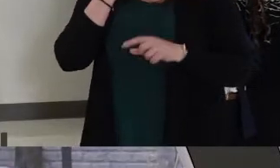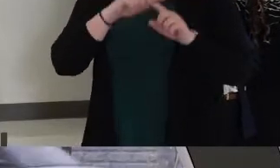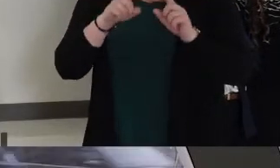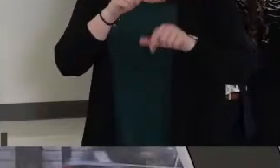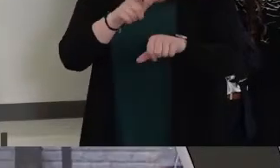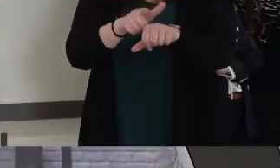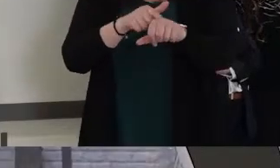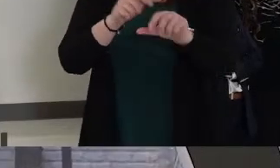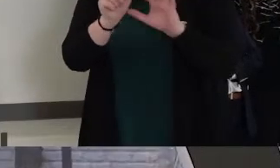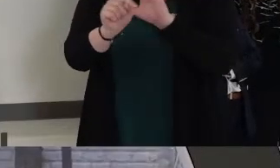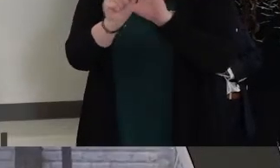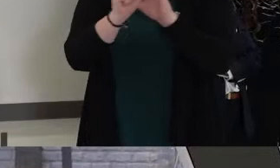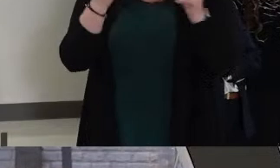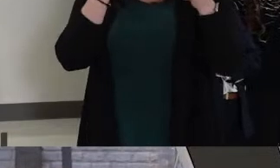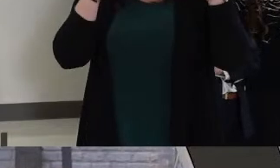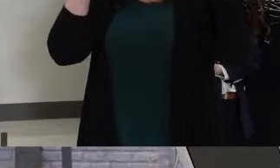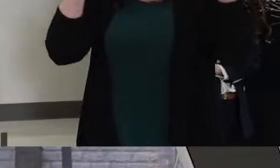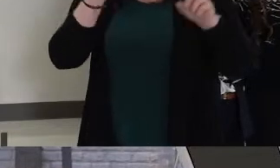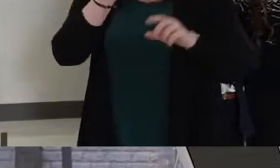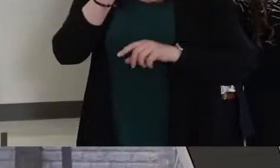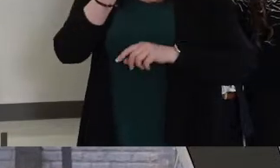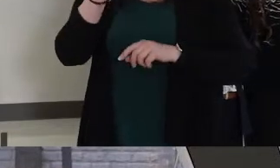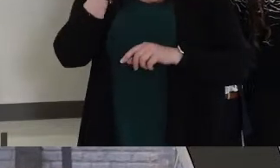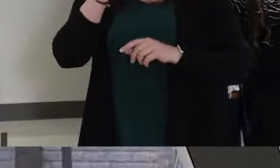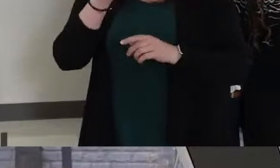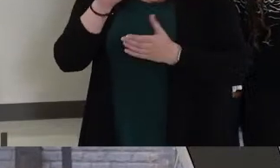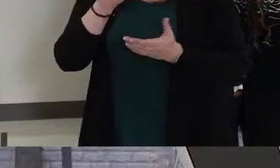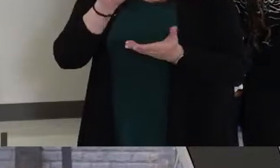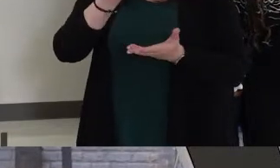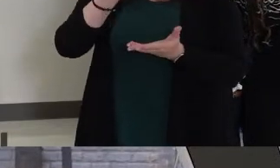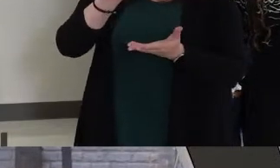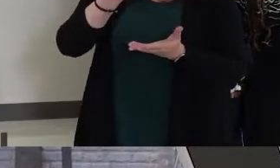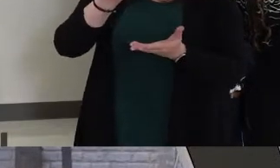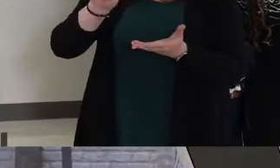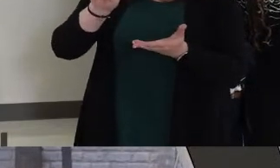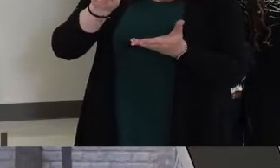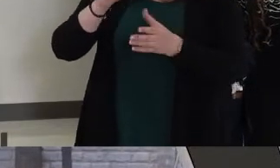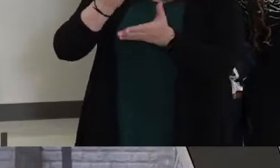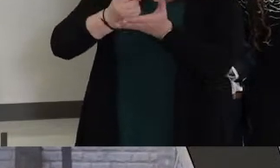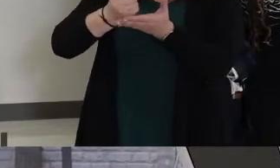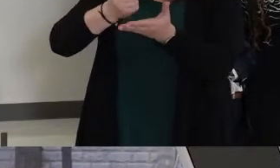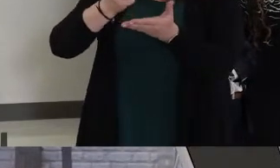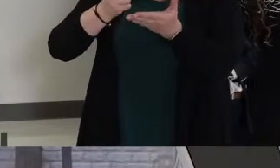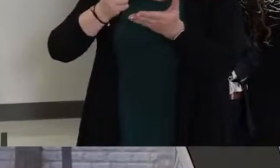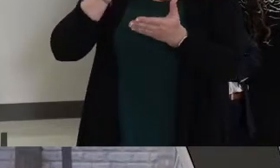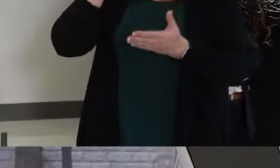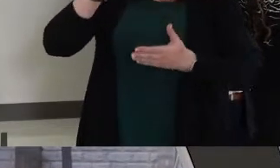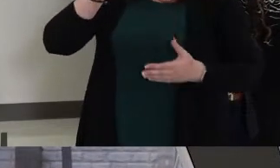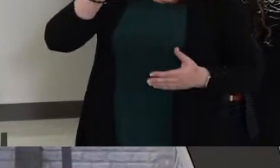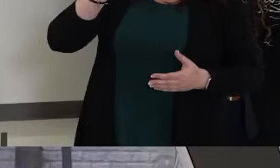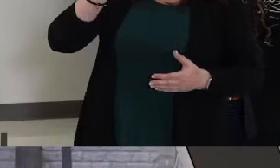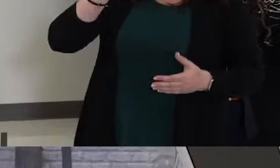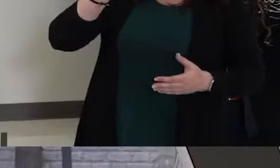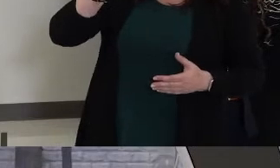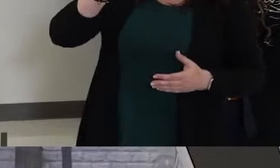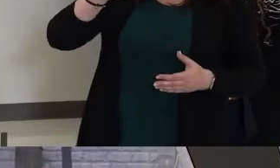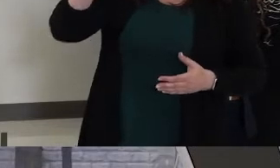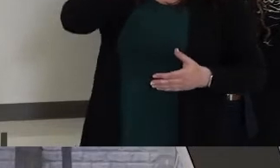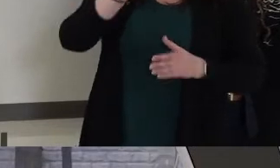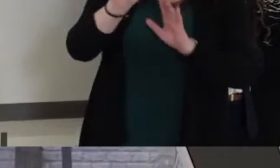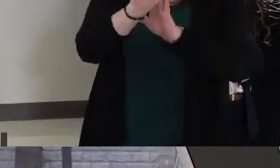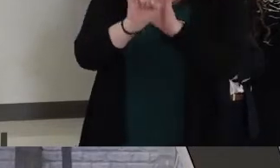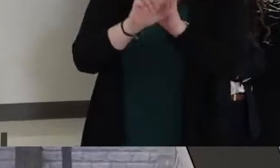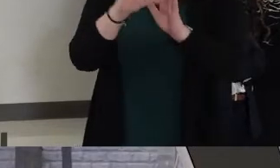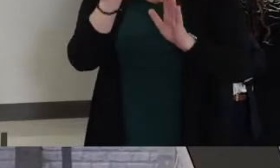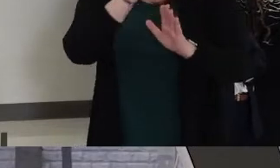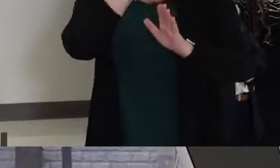long-term success rate is for substance abuse treatment for fentanyl? Across the state? And then to that end, you know, I'm sure Anita or some of